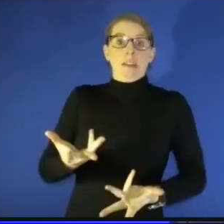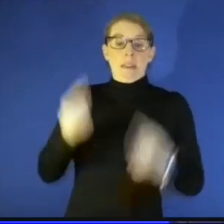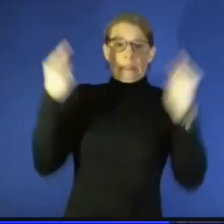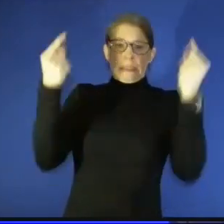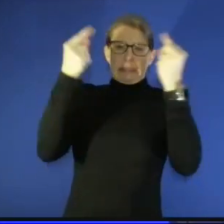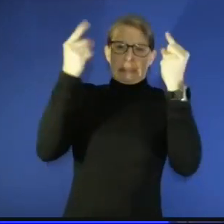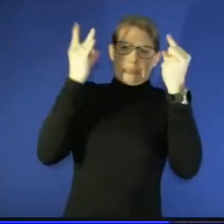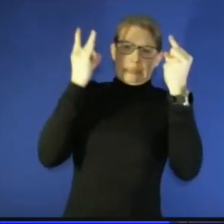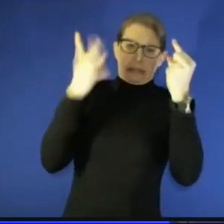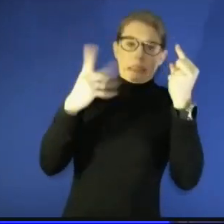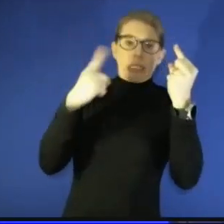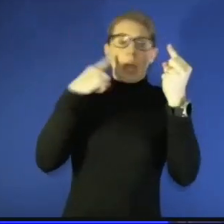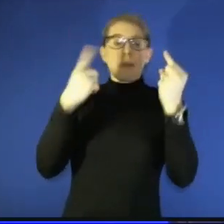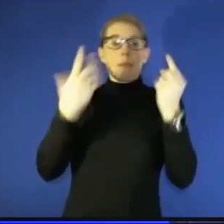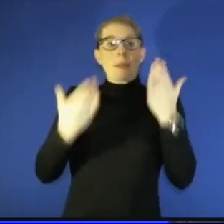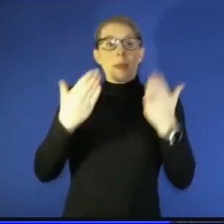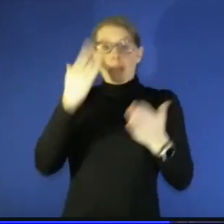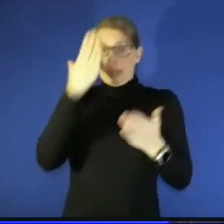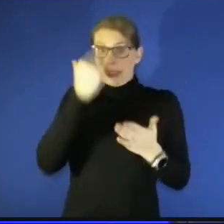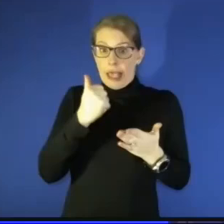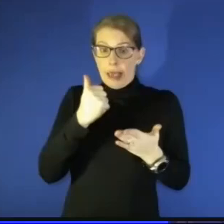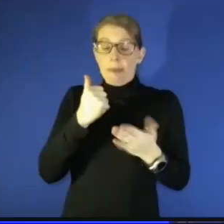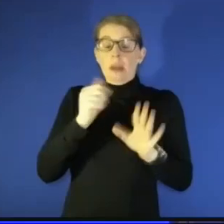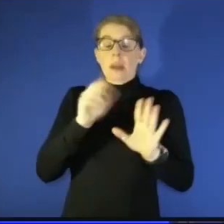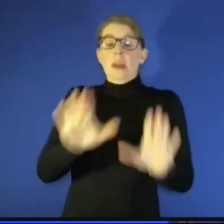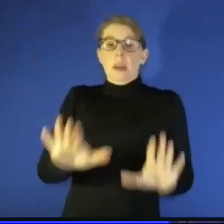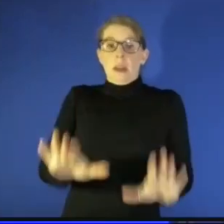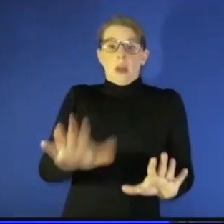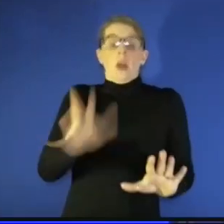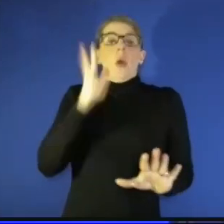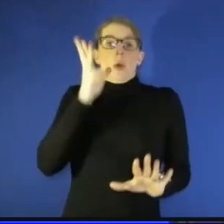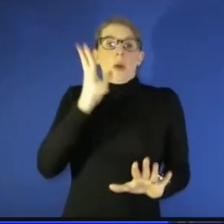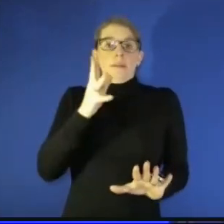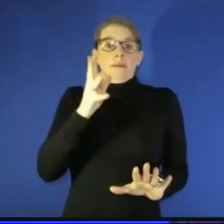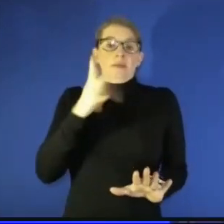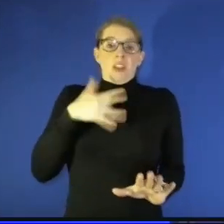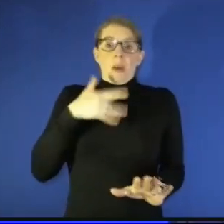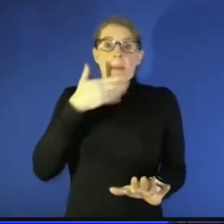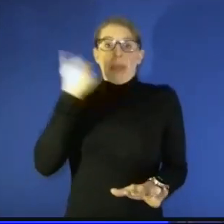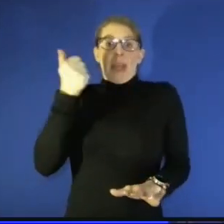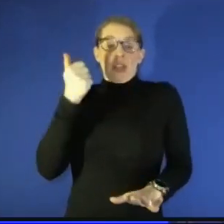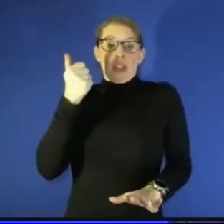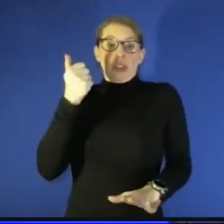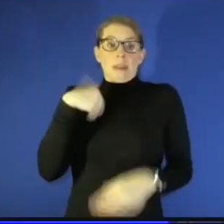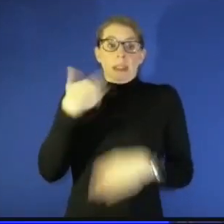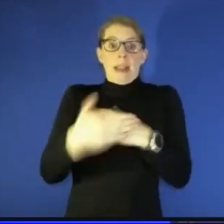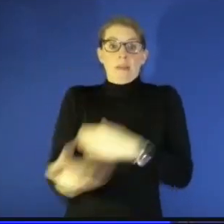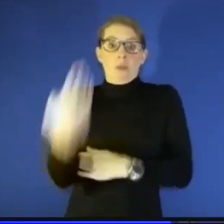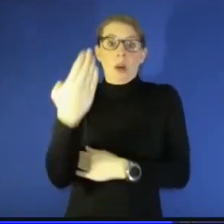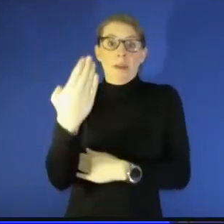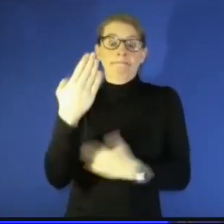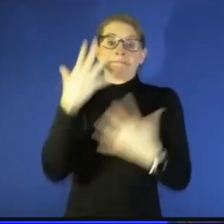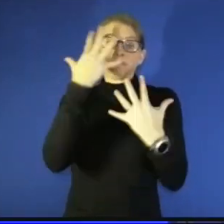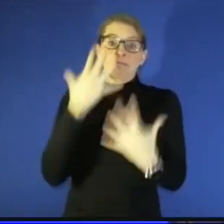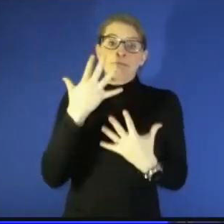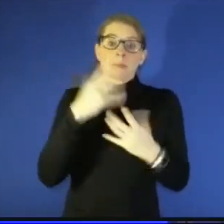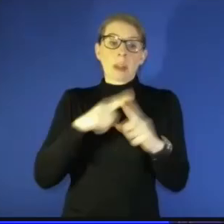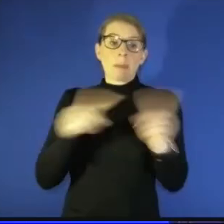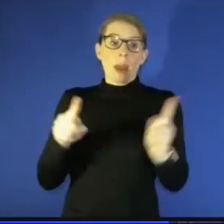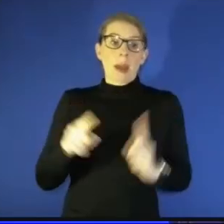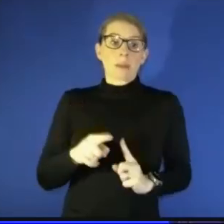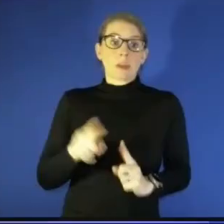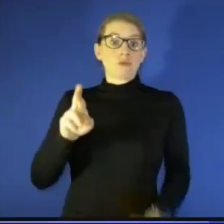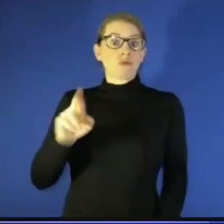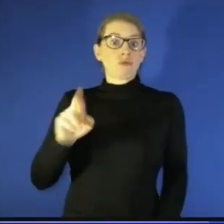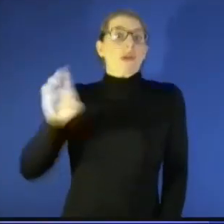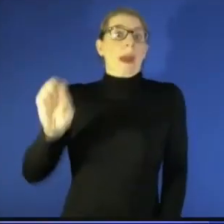thought maybe if he could sleep it off, he would be better come the morning. Very unfortunate, but exceptionally rare. Well, we